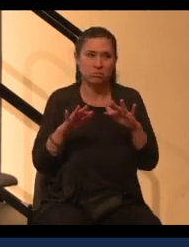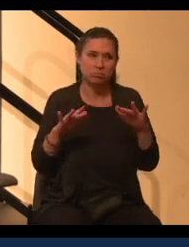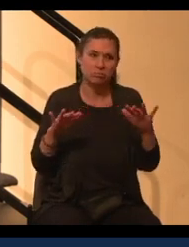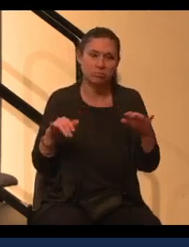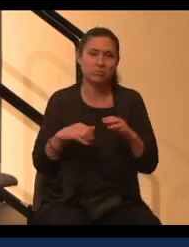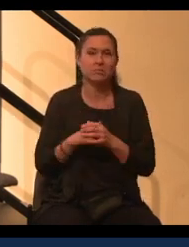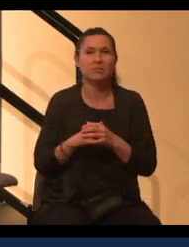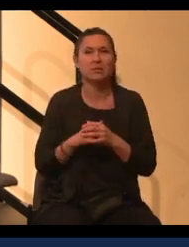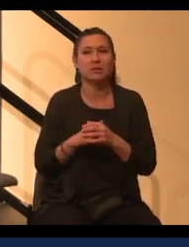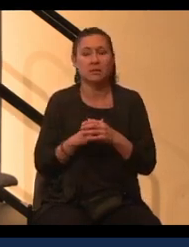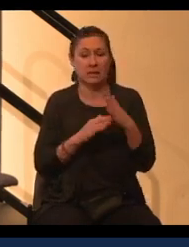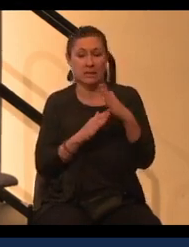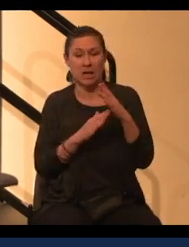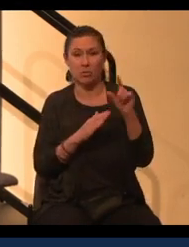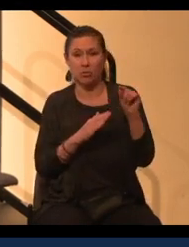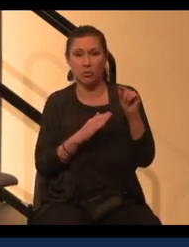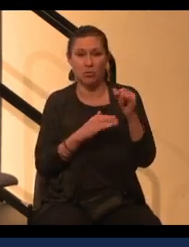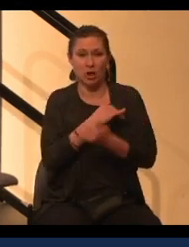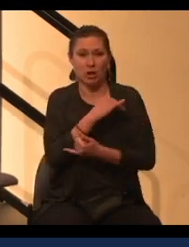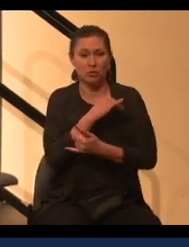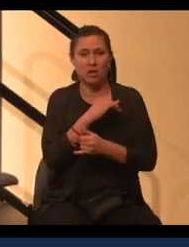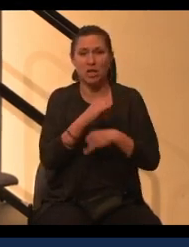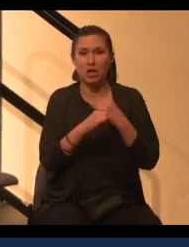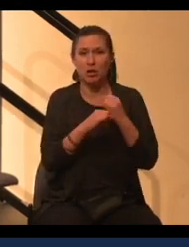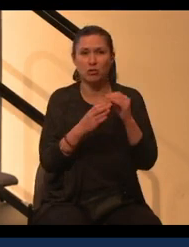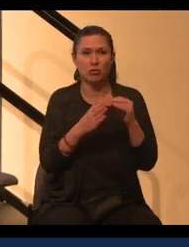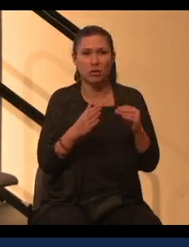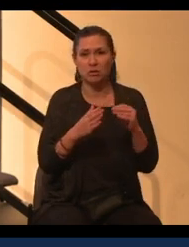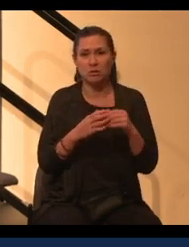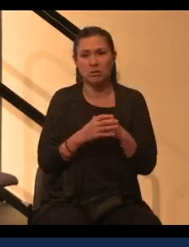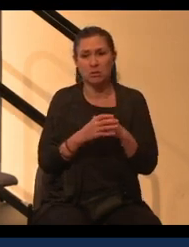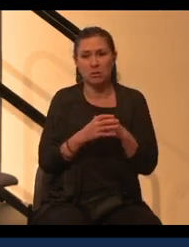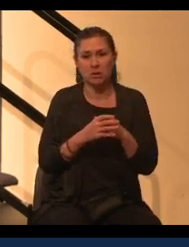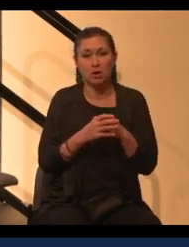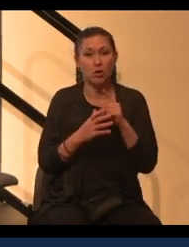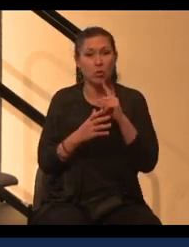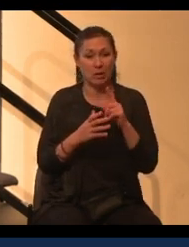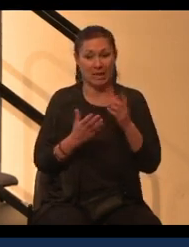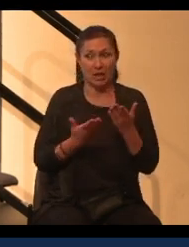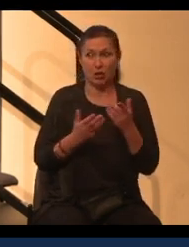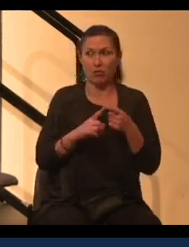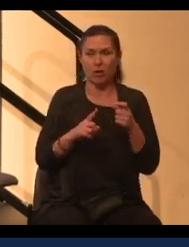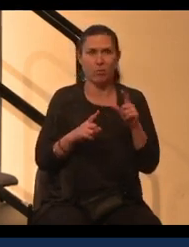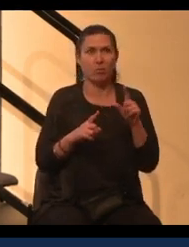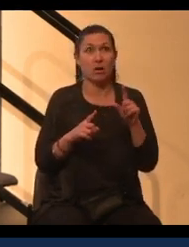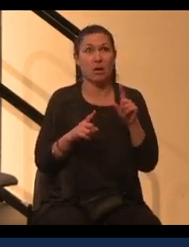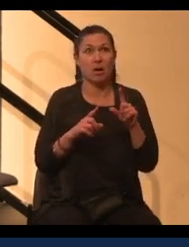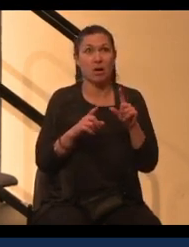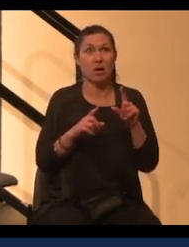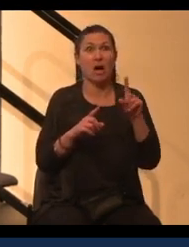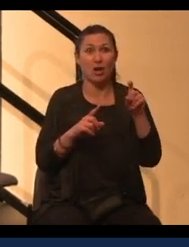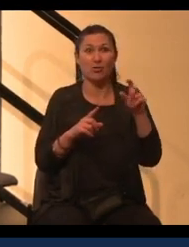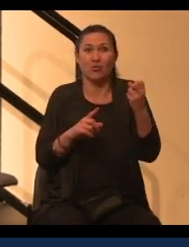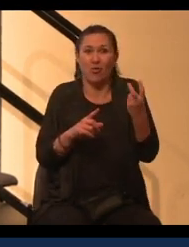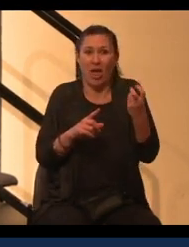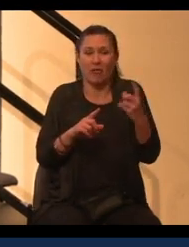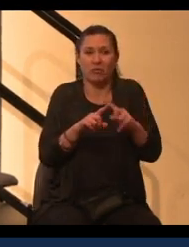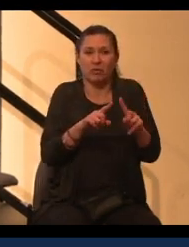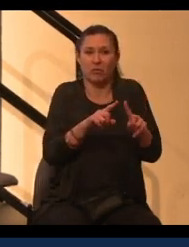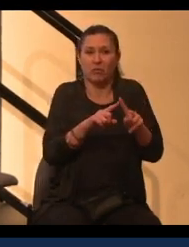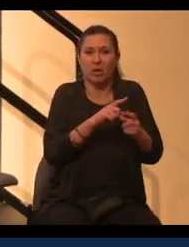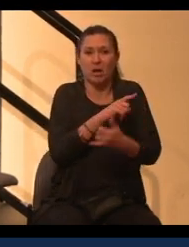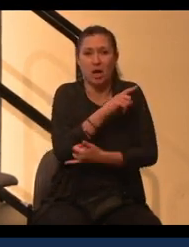these are the top 20 countries, our international students come from 112 different countries. So it's a diversity